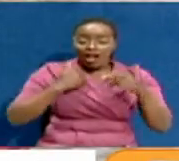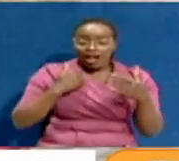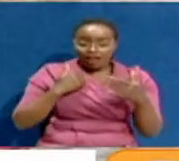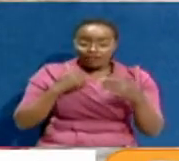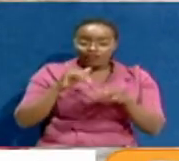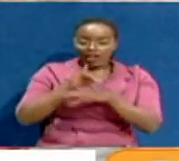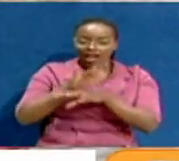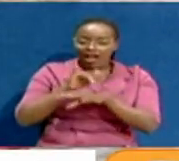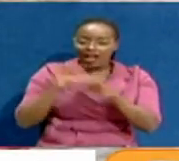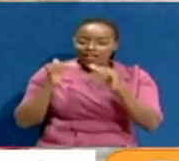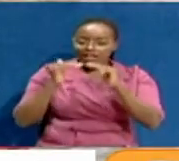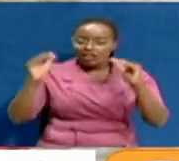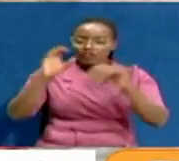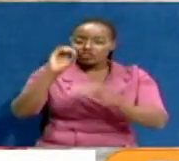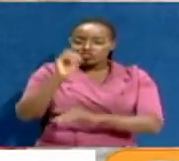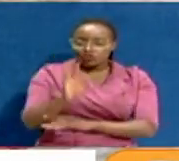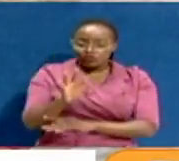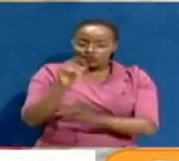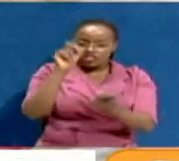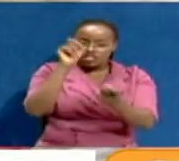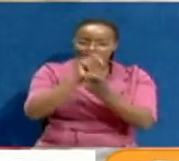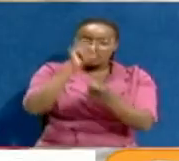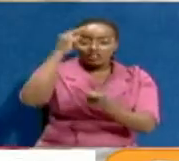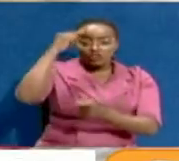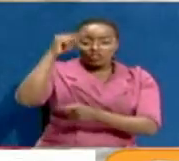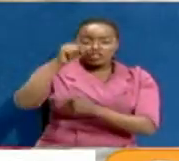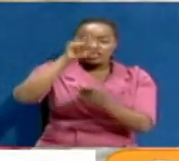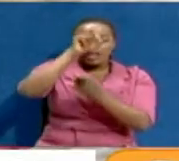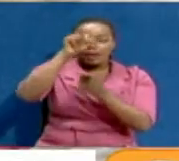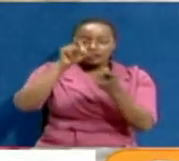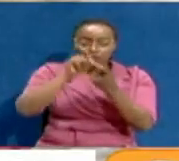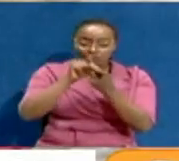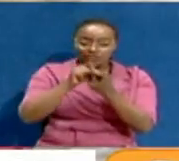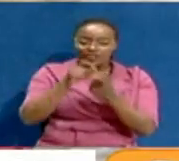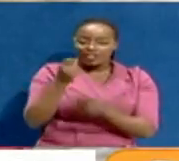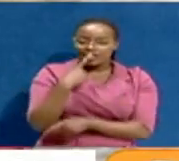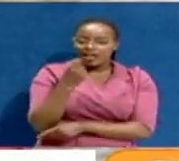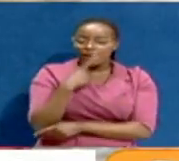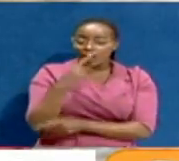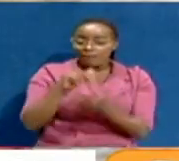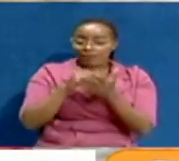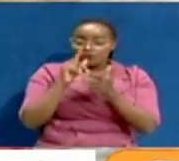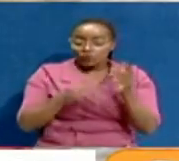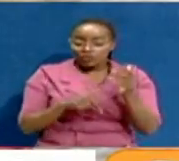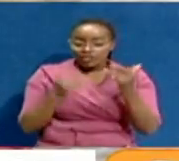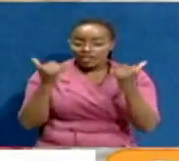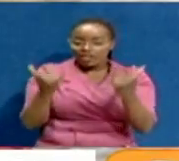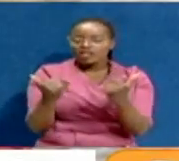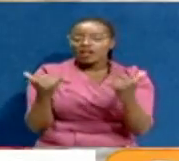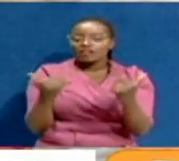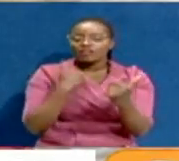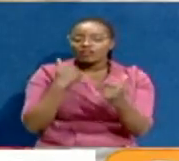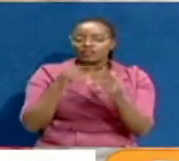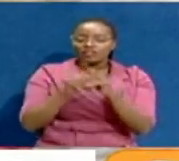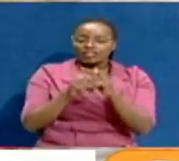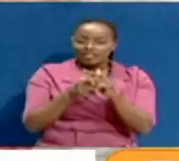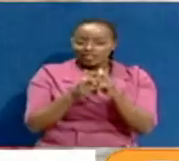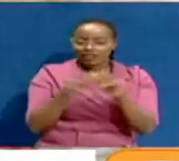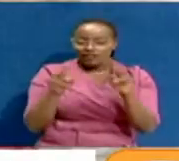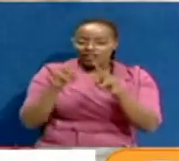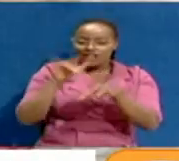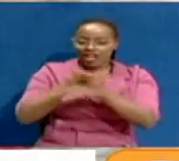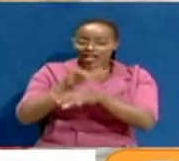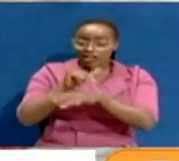very early stage of tests for these particular drugs. So it means right now they're starting the very